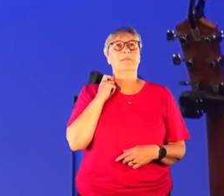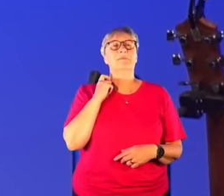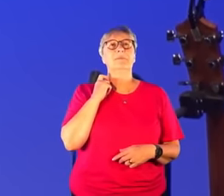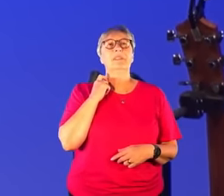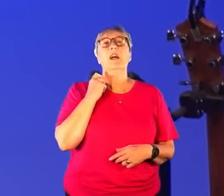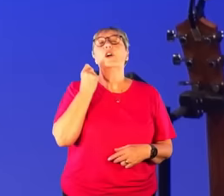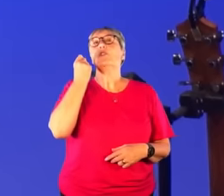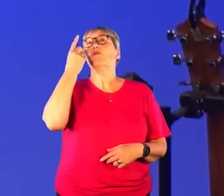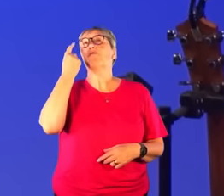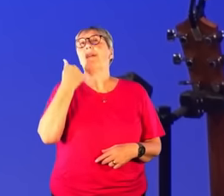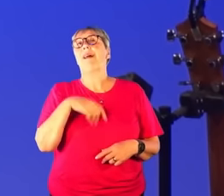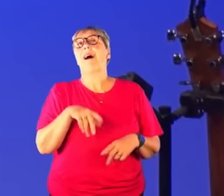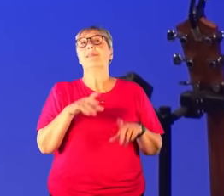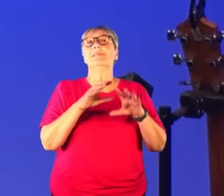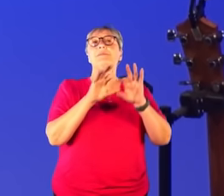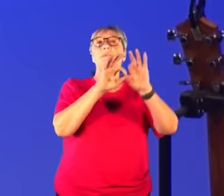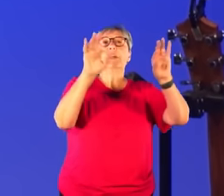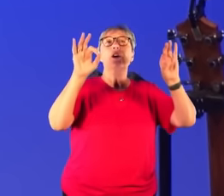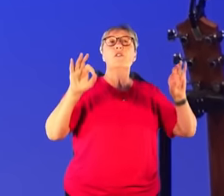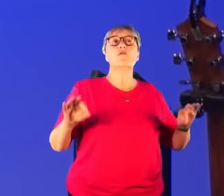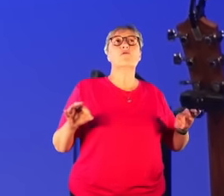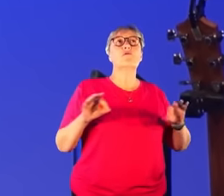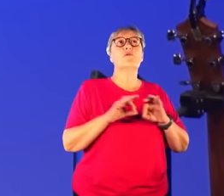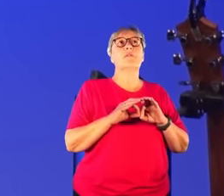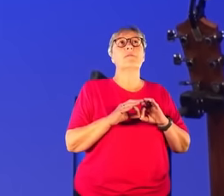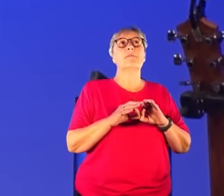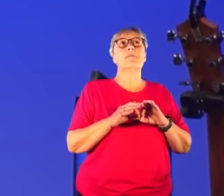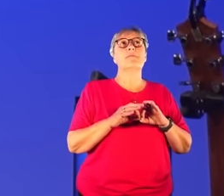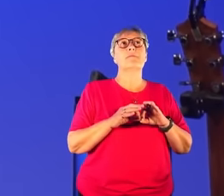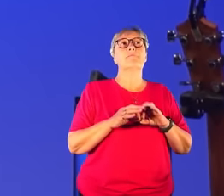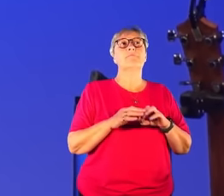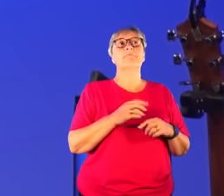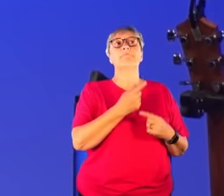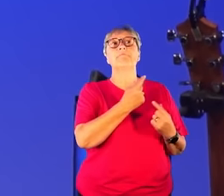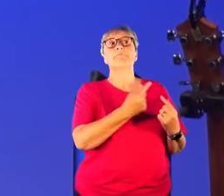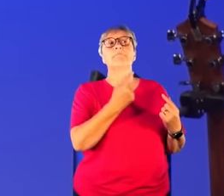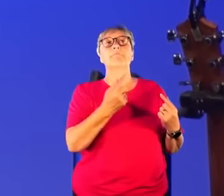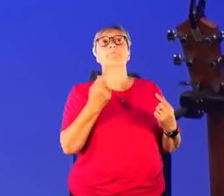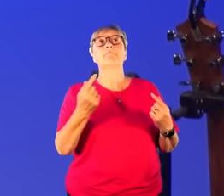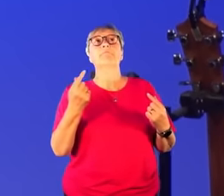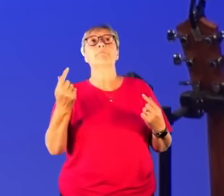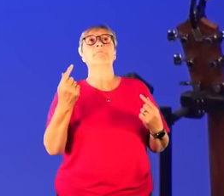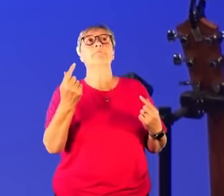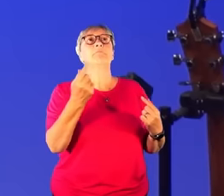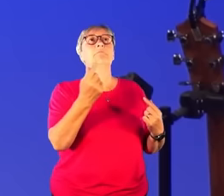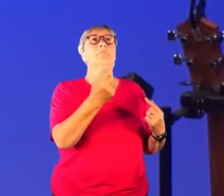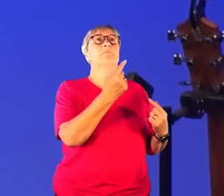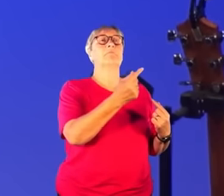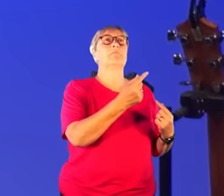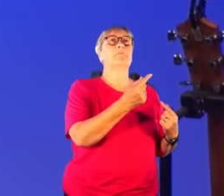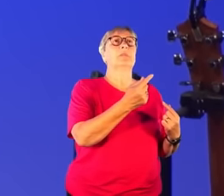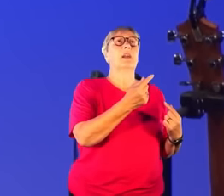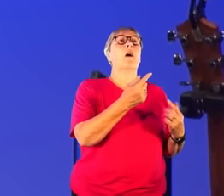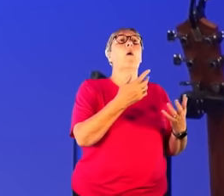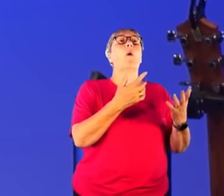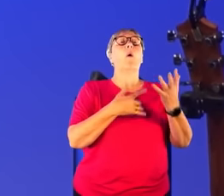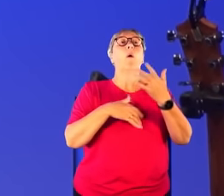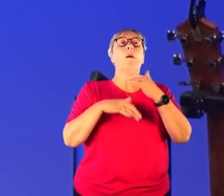in this room there isn't a single one of us that doesn't sit below a pool of tears.